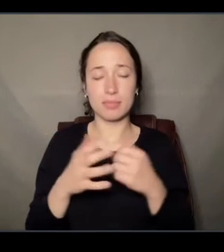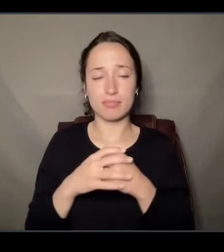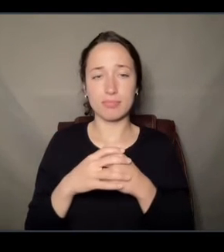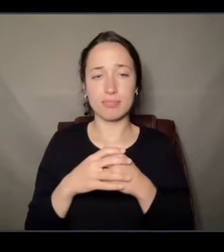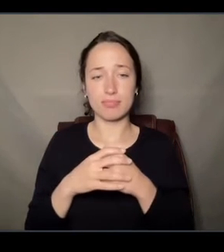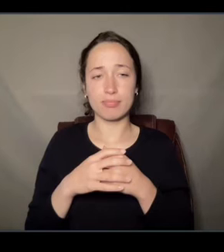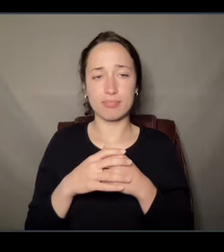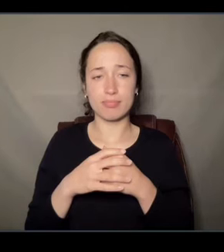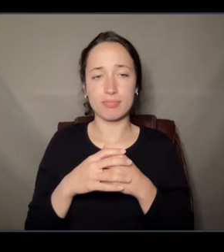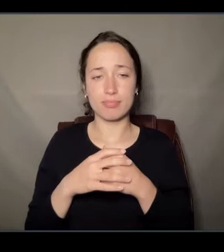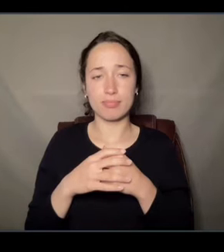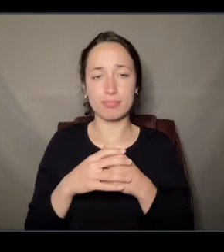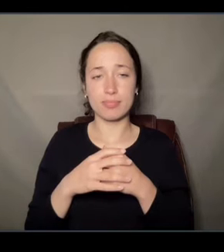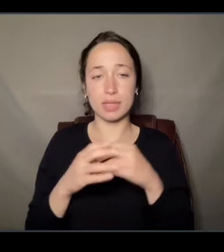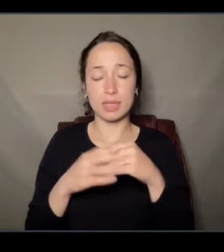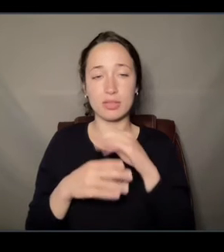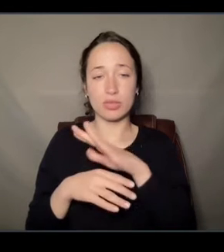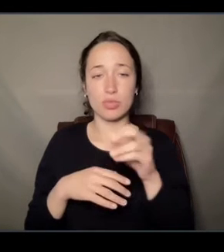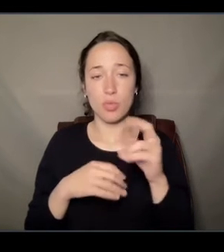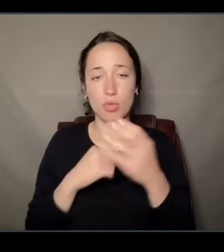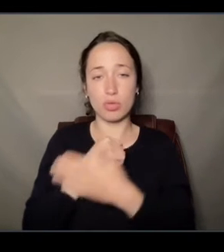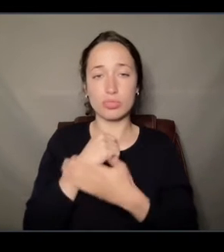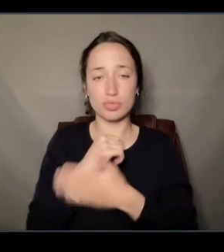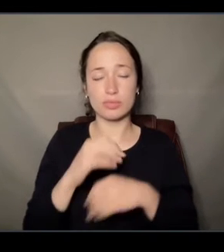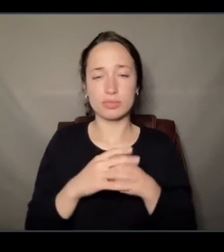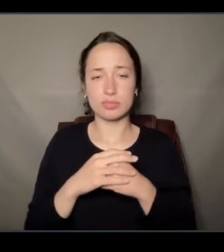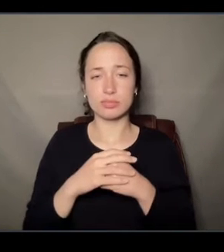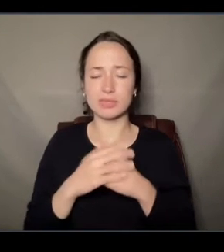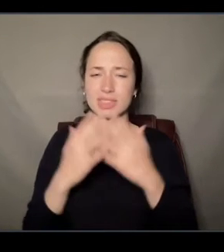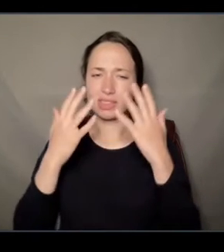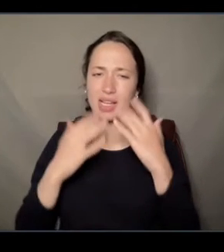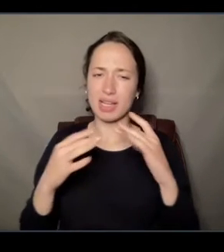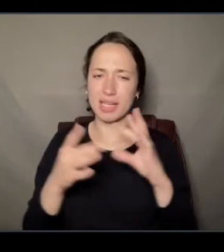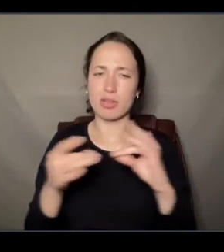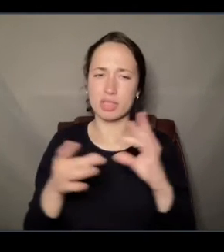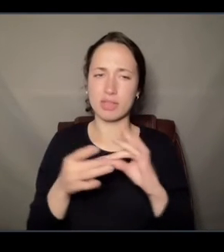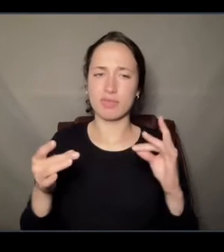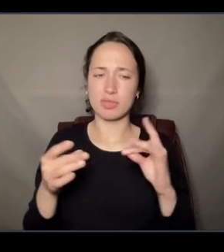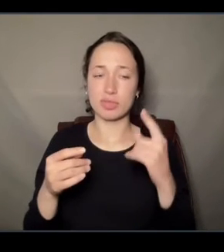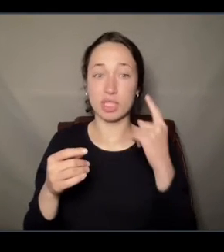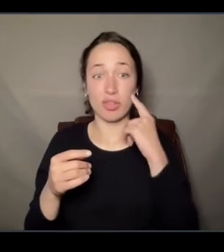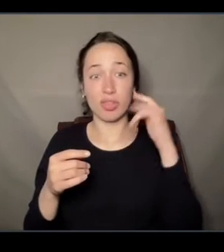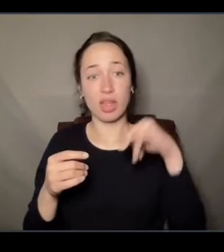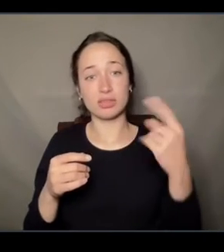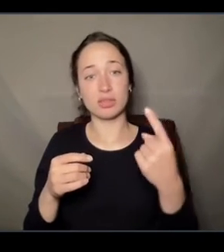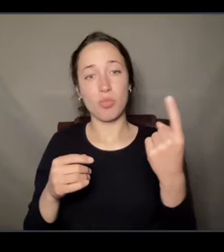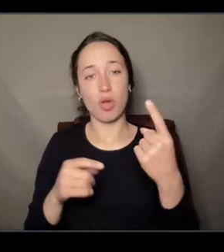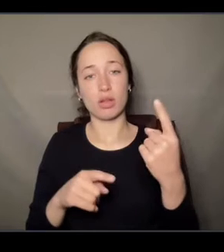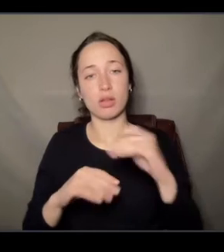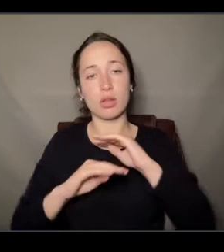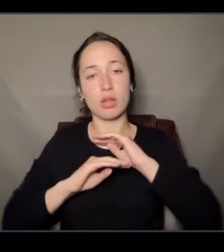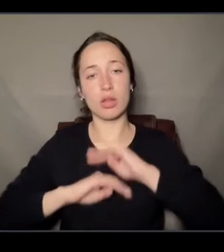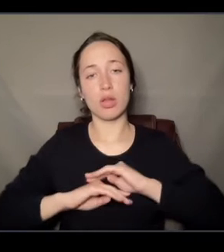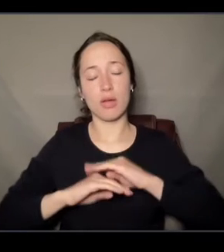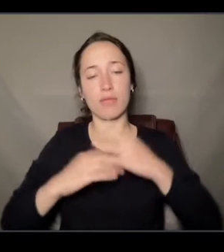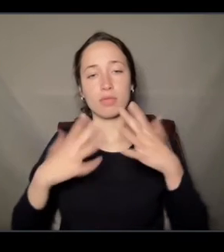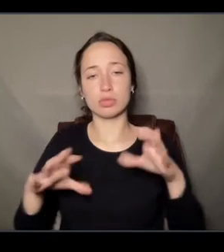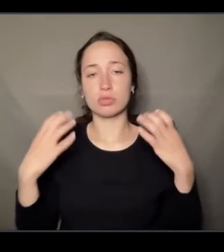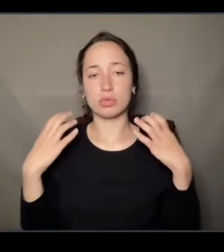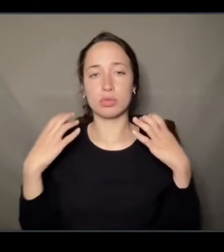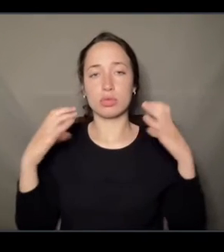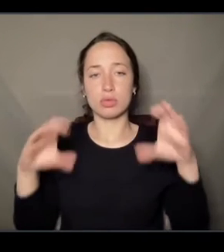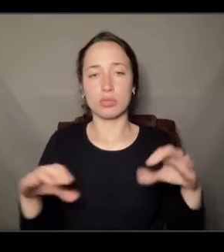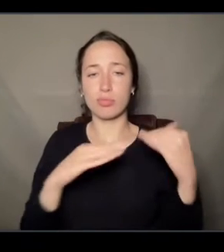American in his or her own country. It is a sad narrative to hear that one